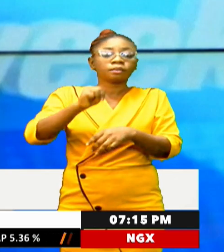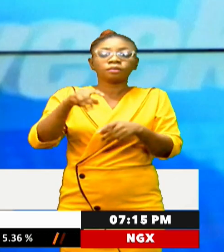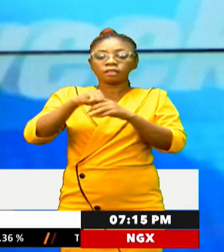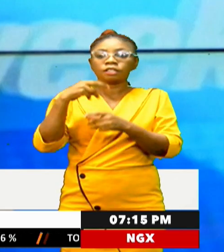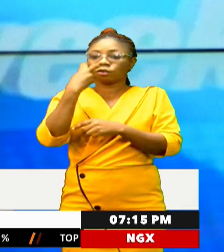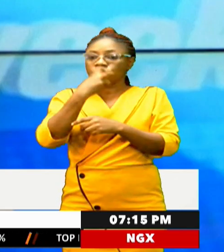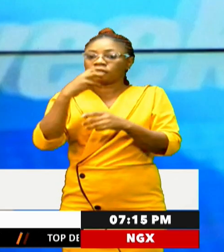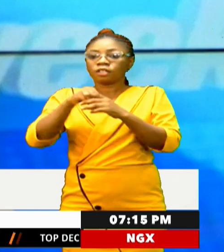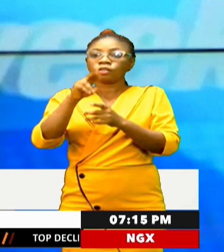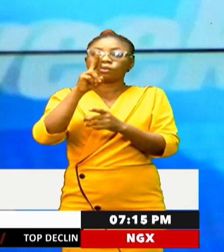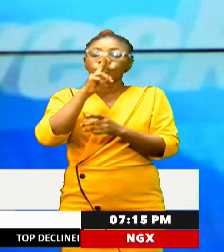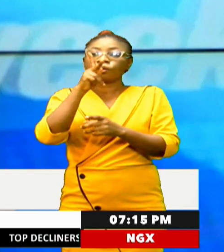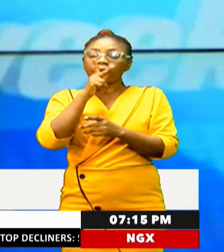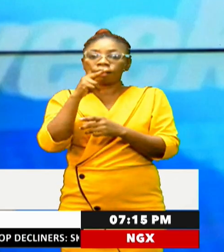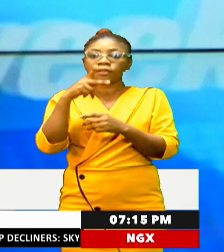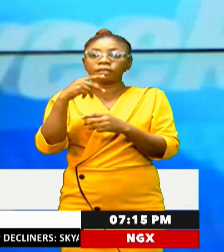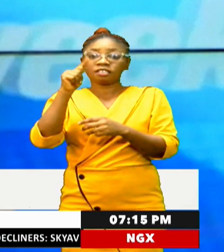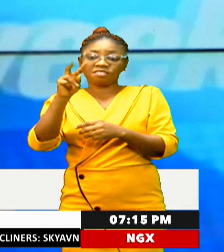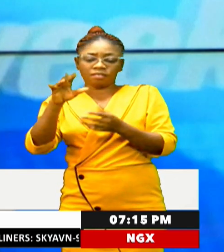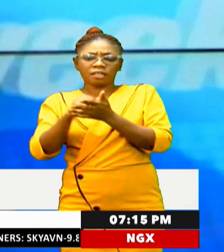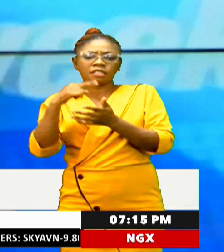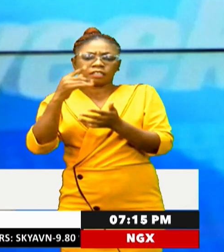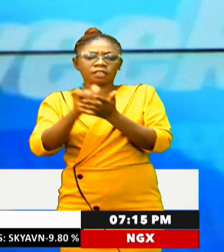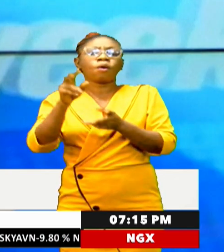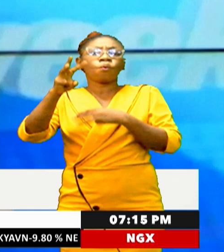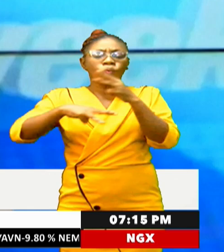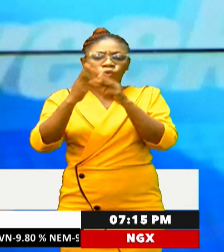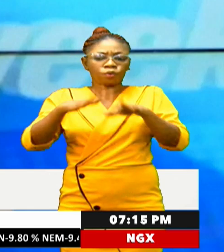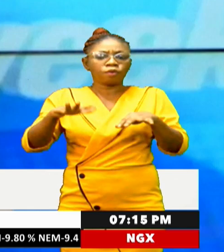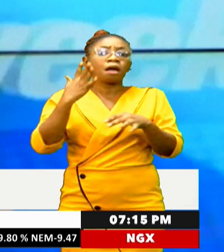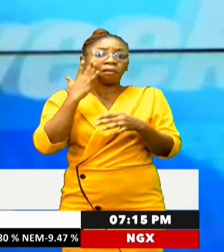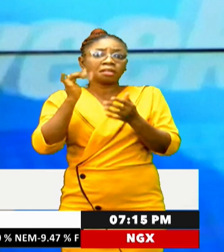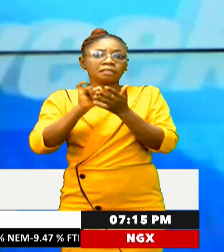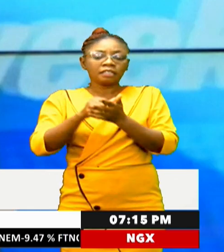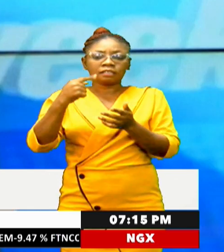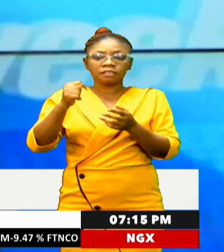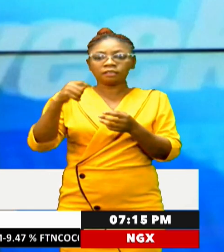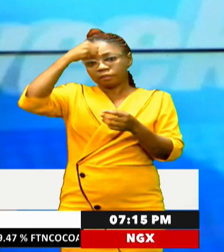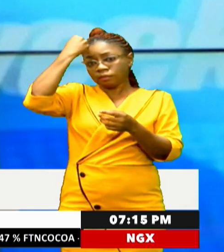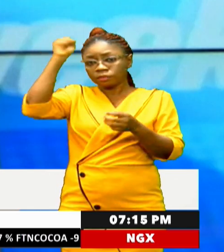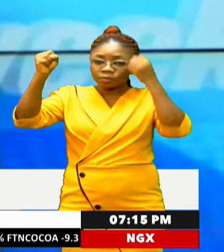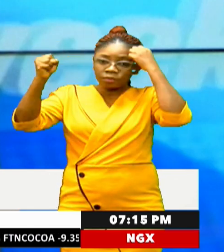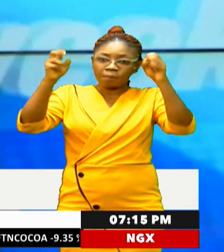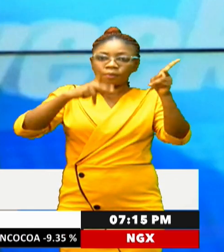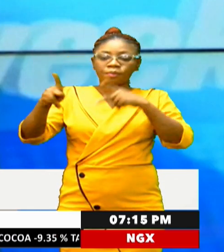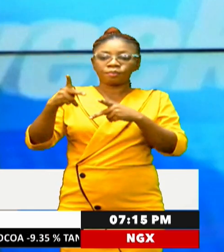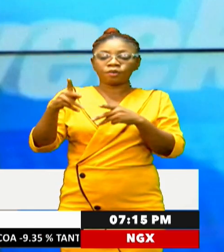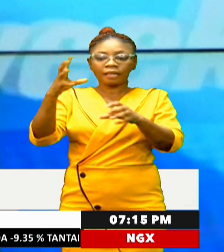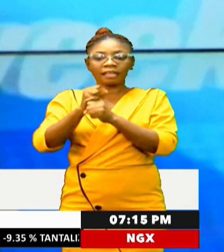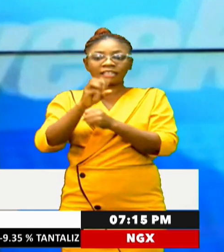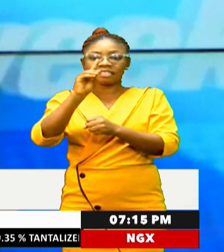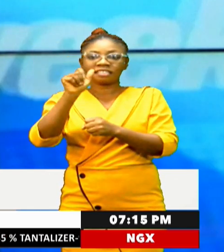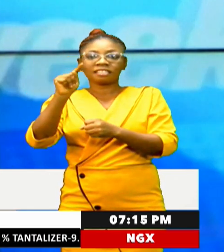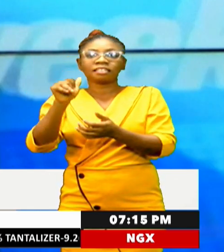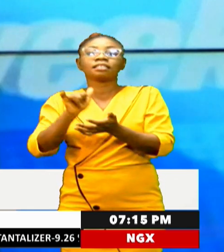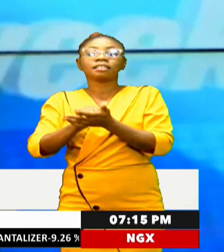where he said the whole world was aware that the rebels had received the necessary data that allowed them to carry out the operation against the Russian